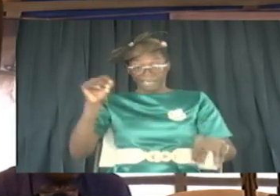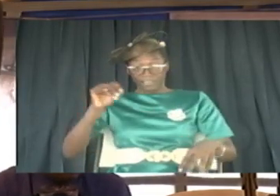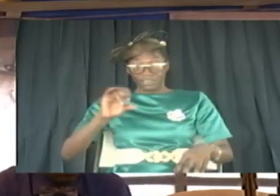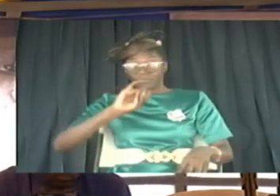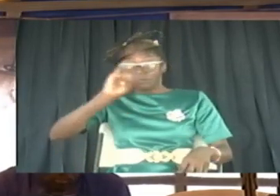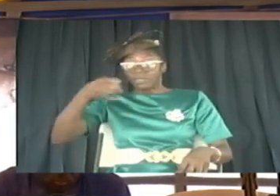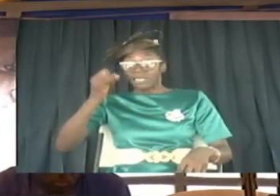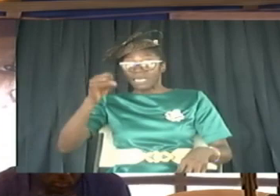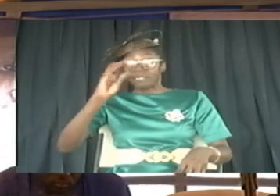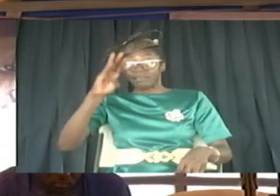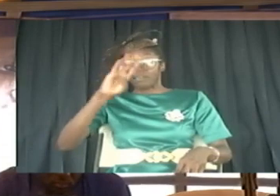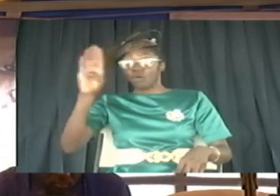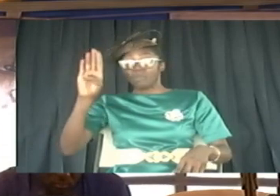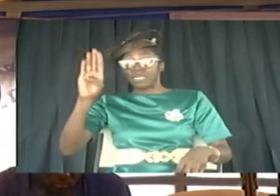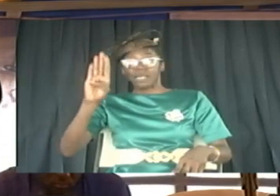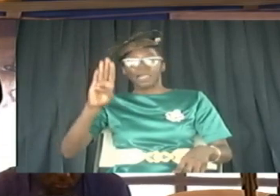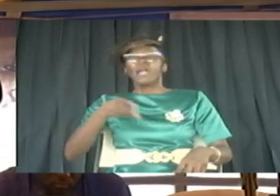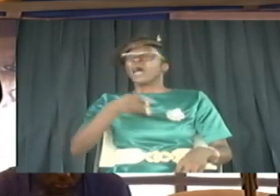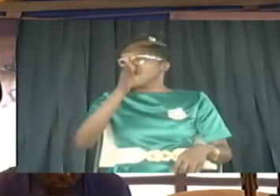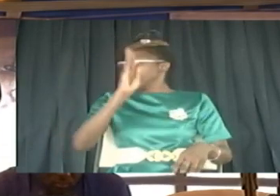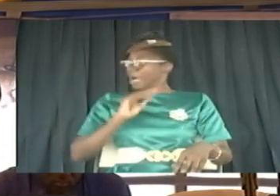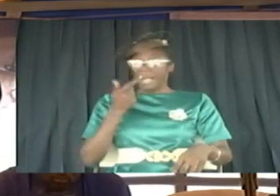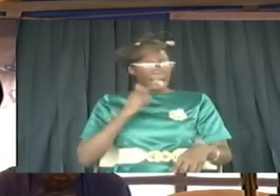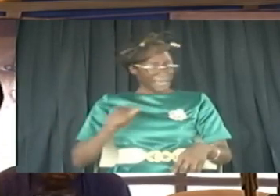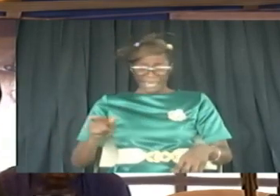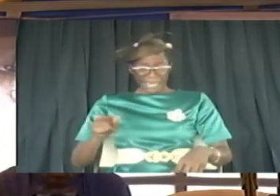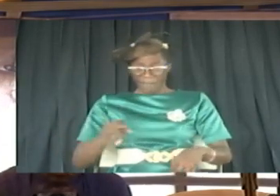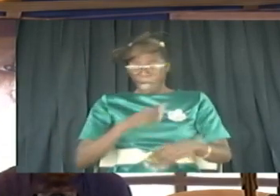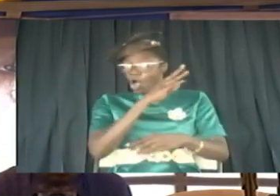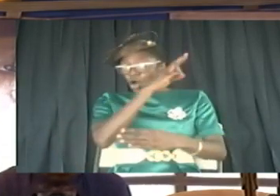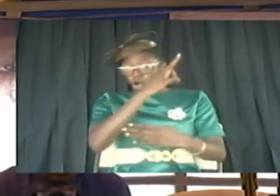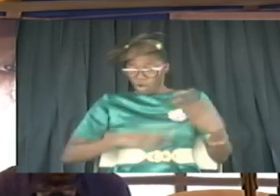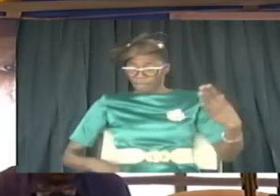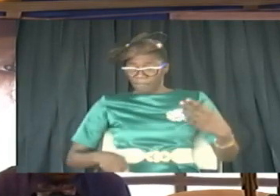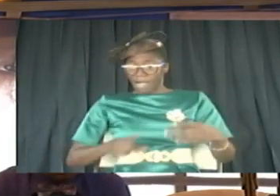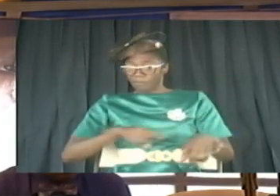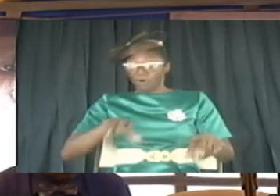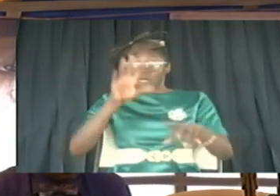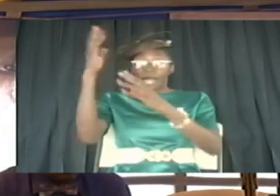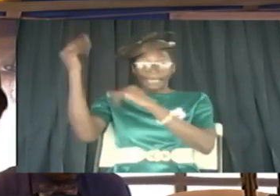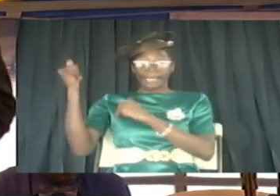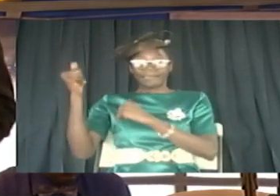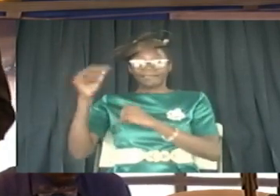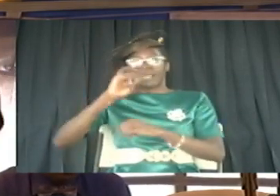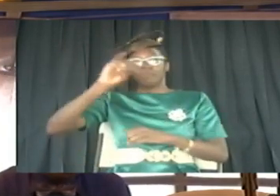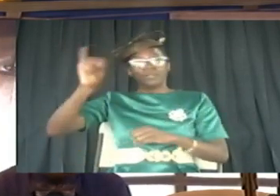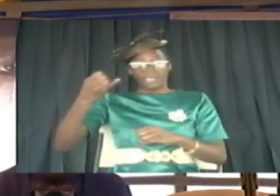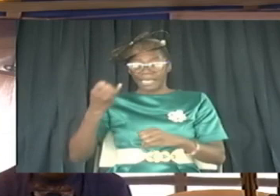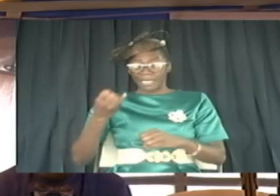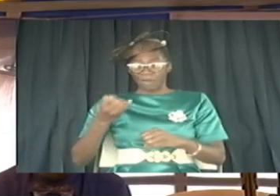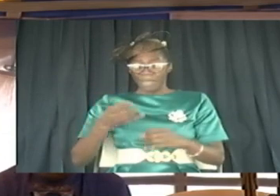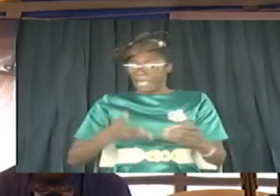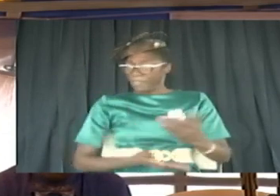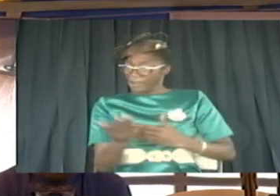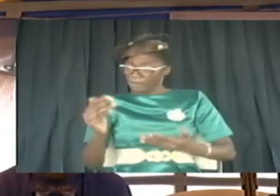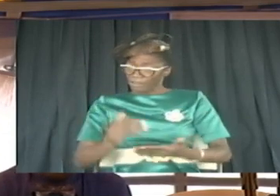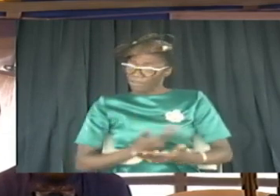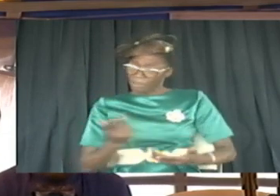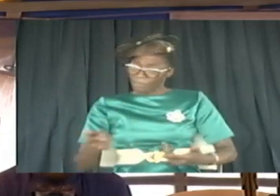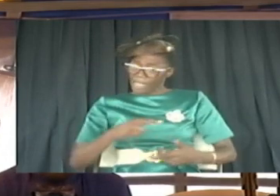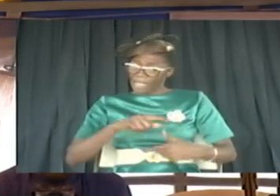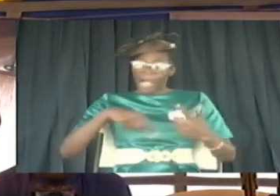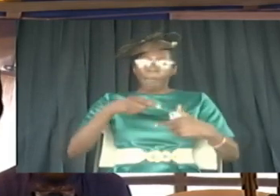off. God accepted Jacob nevertheless. There is something about God we need to understand.